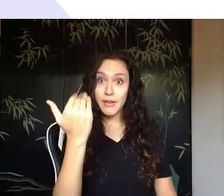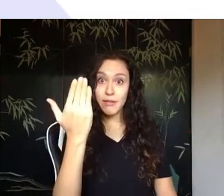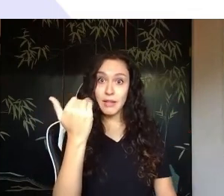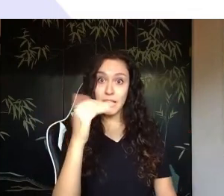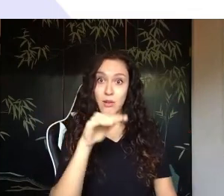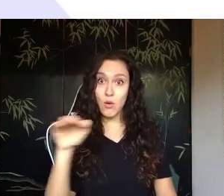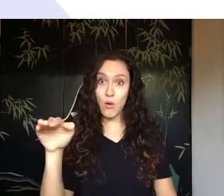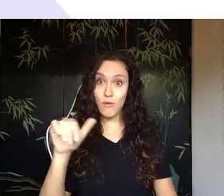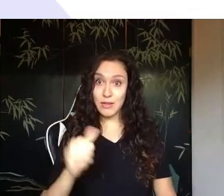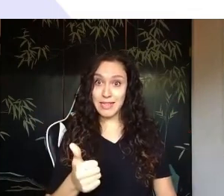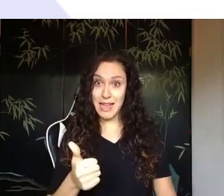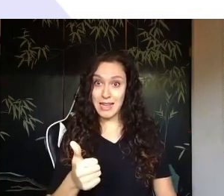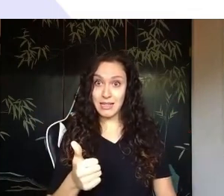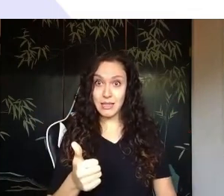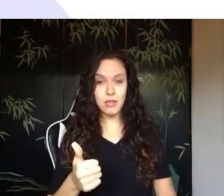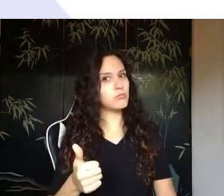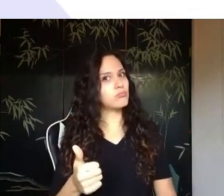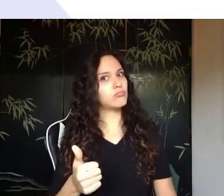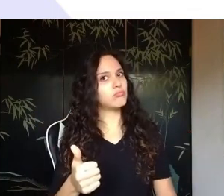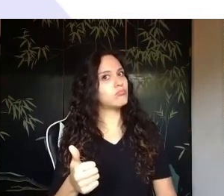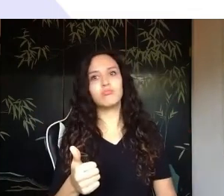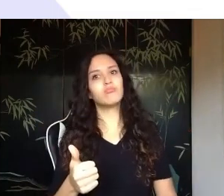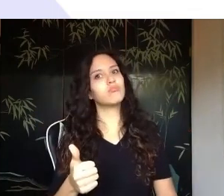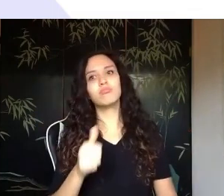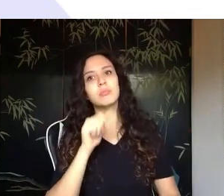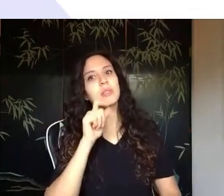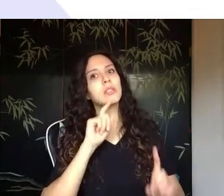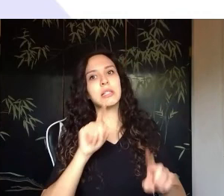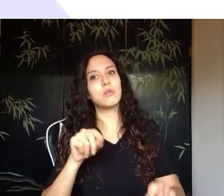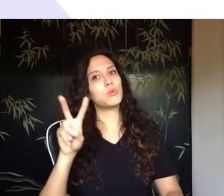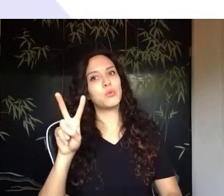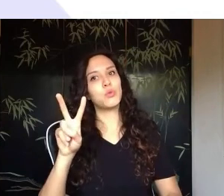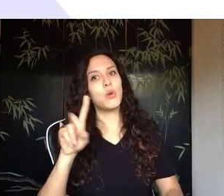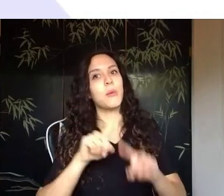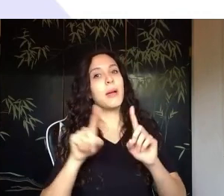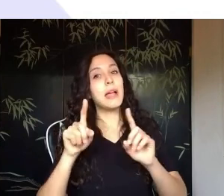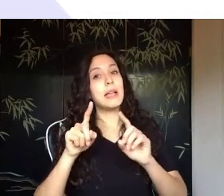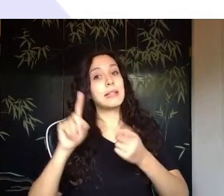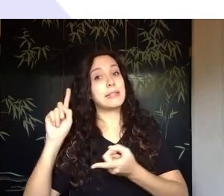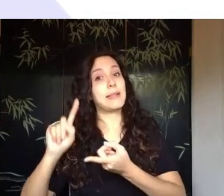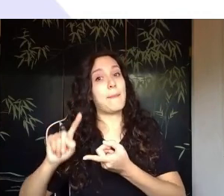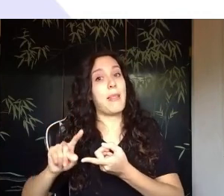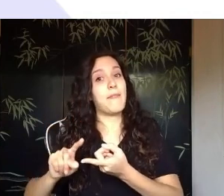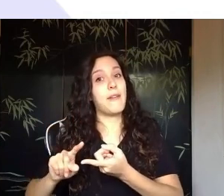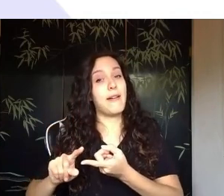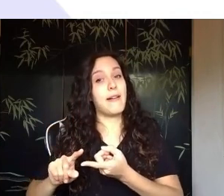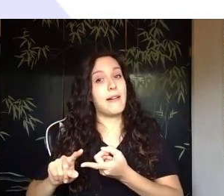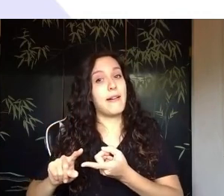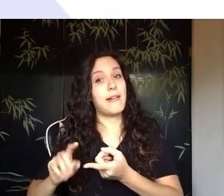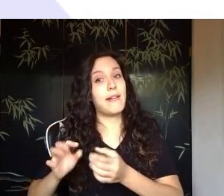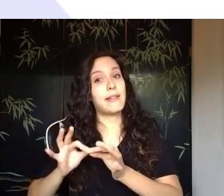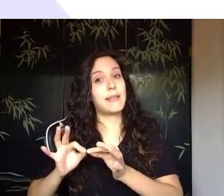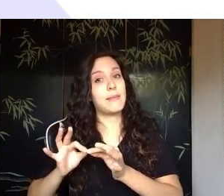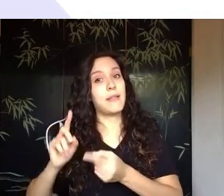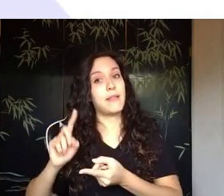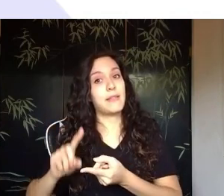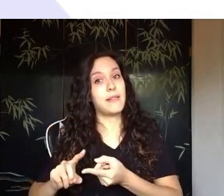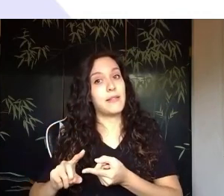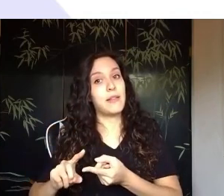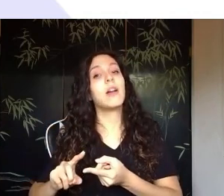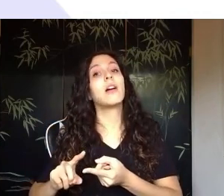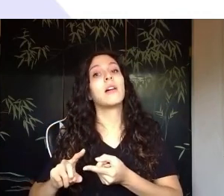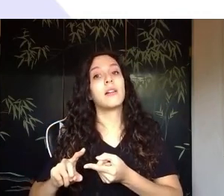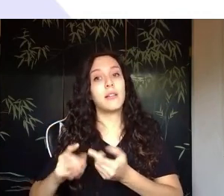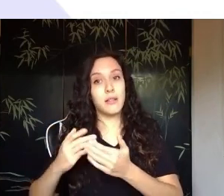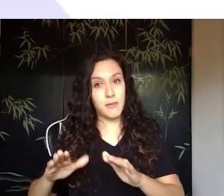Okay, let's check this one. 15 over 10. Ooh, that does not equal 2, but if I simplify